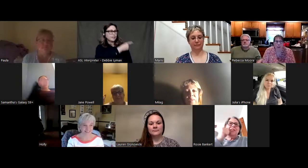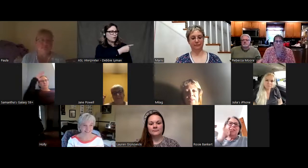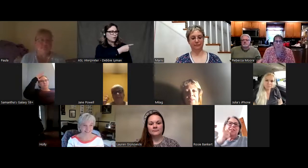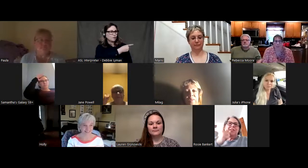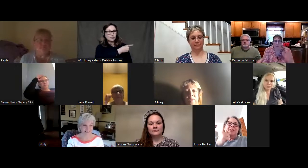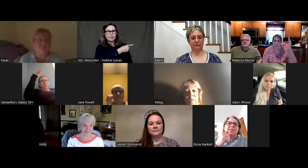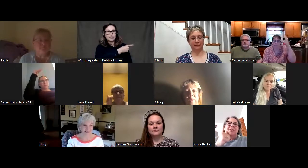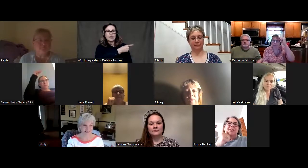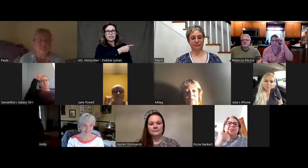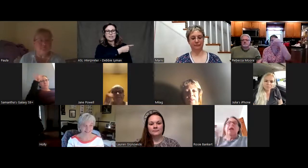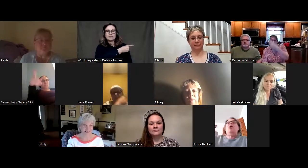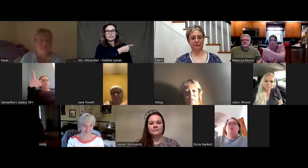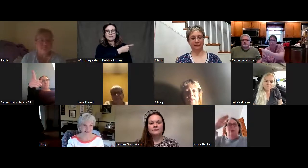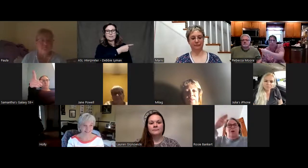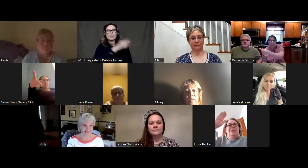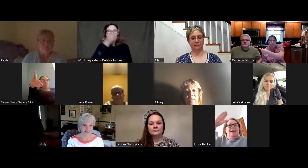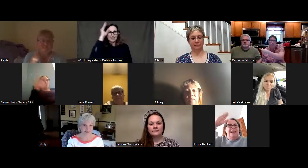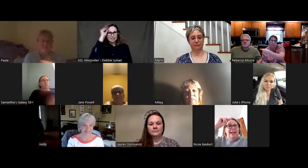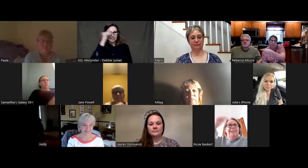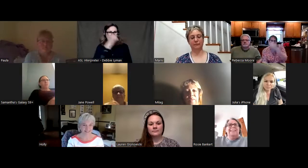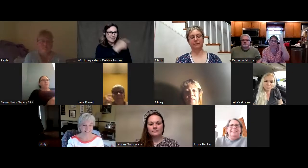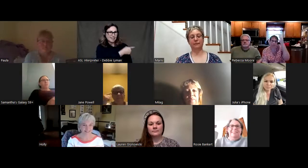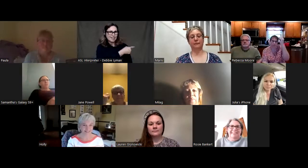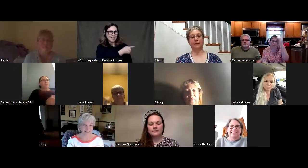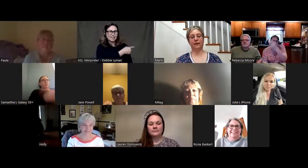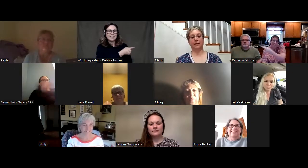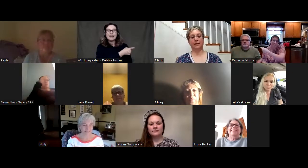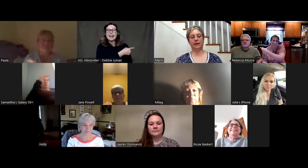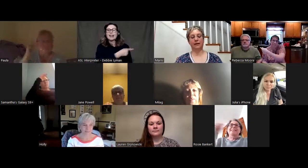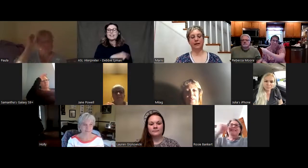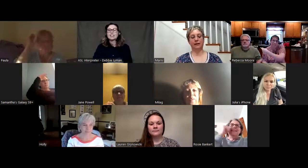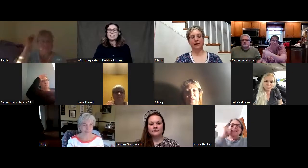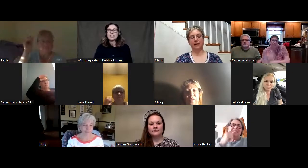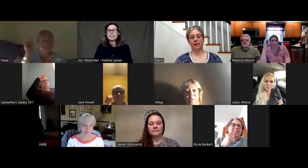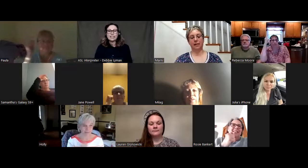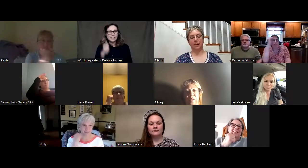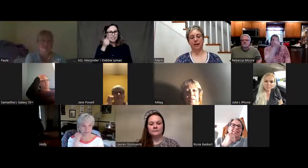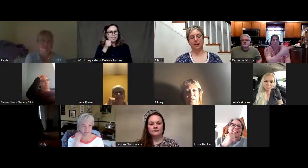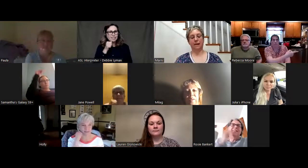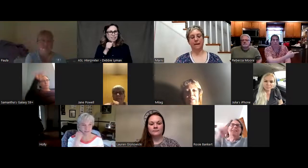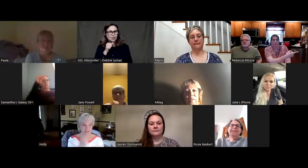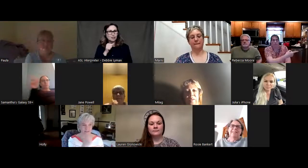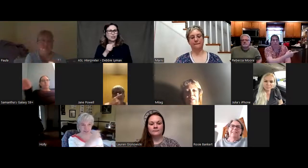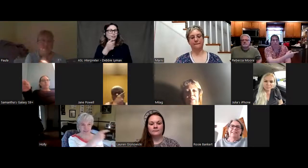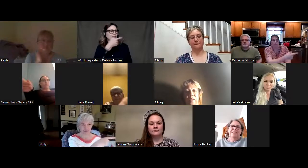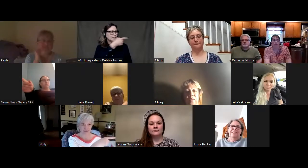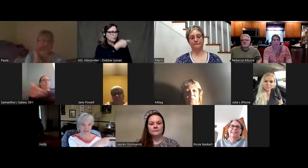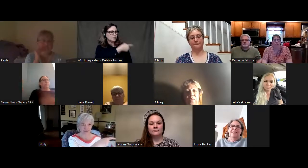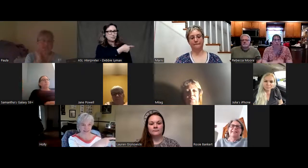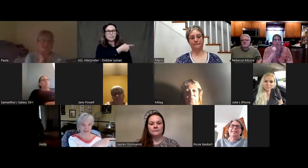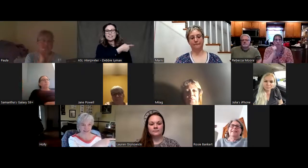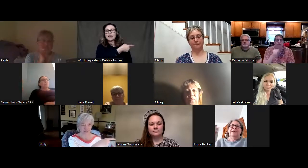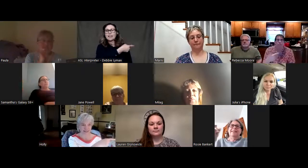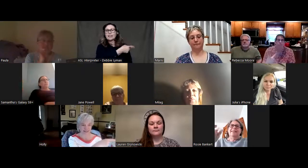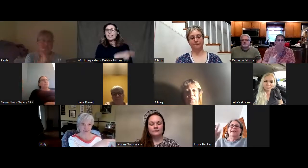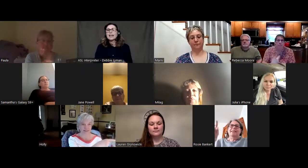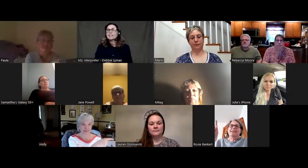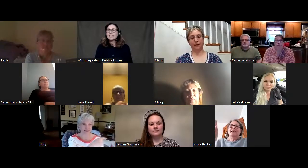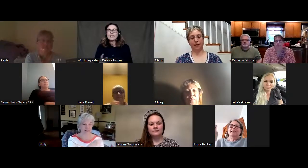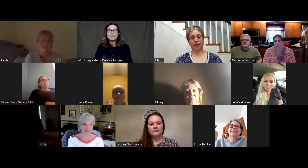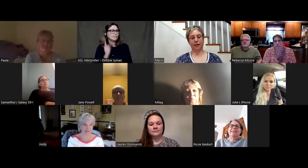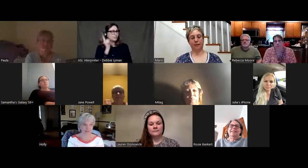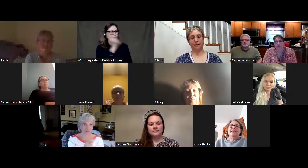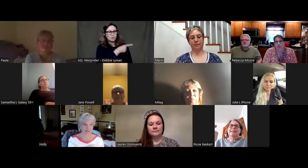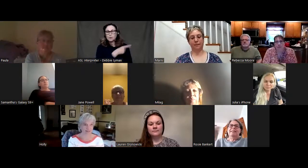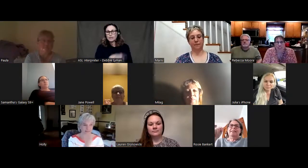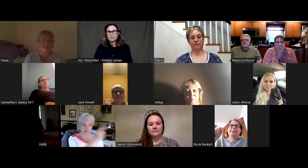you point over to the side. Oh, okay. Got it. He, and then she, girl, and then you point to the side, and